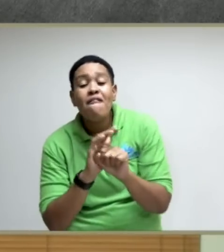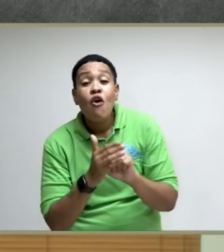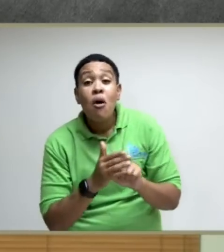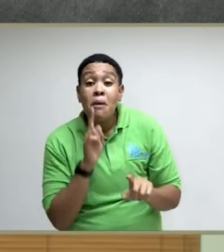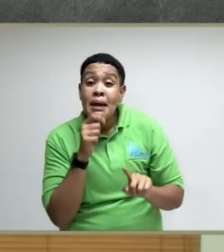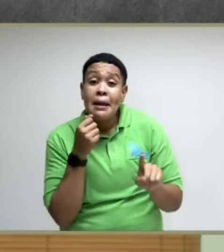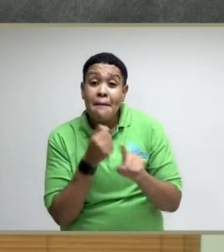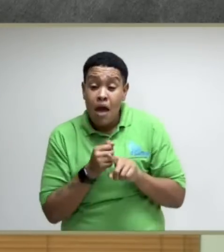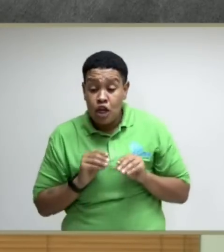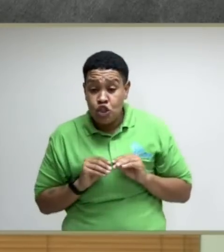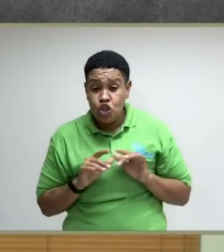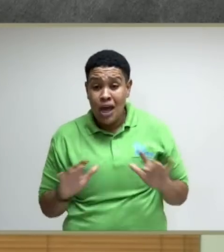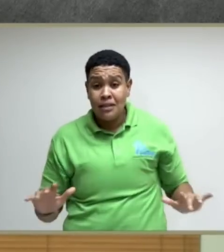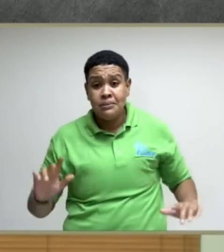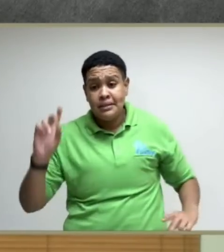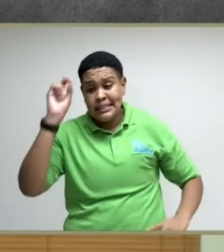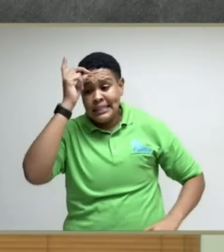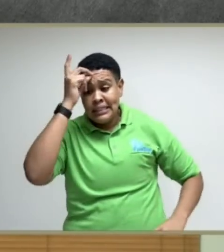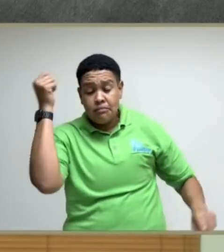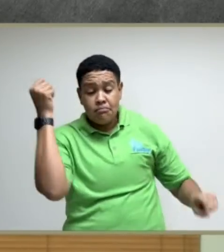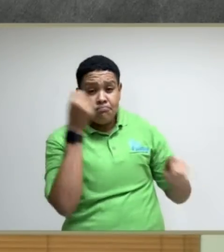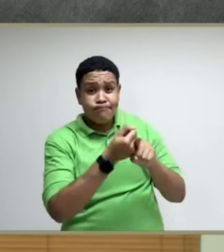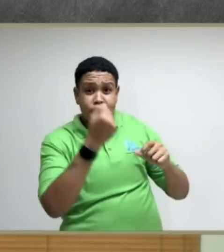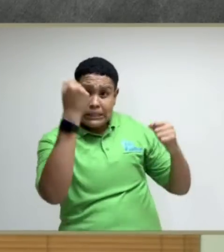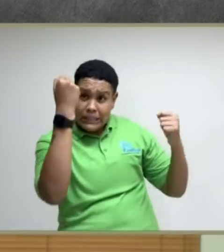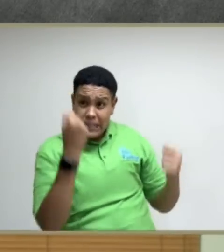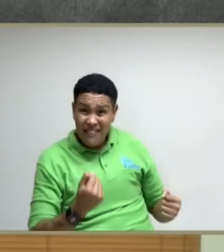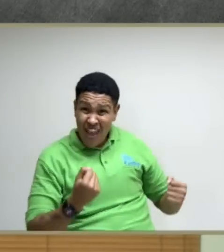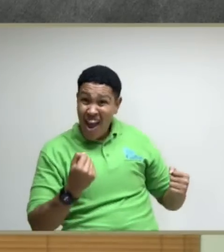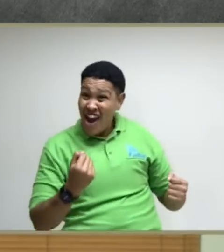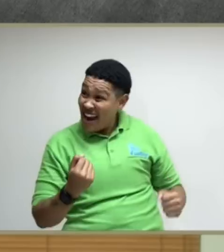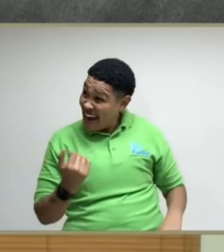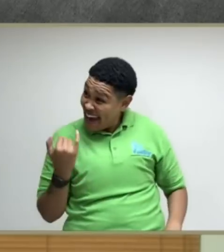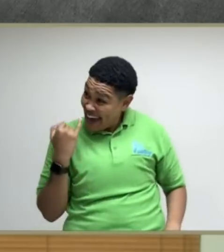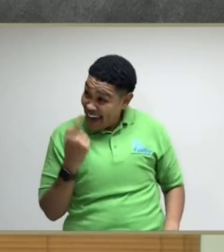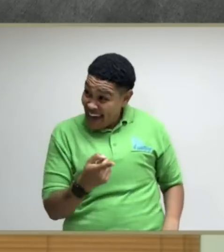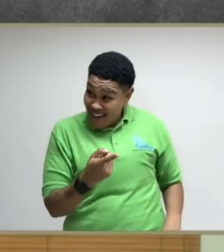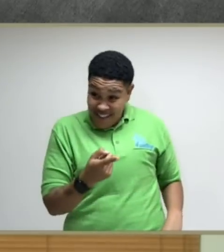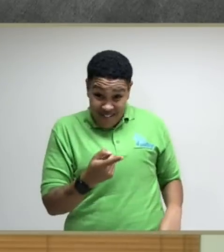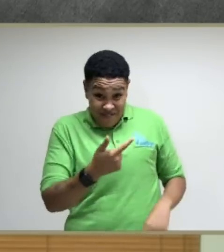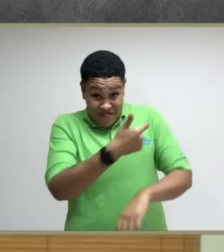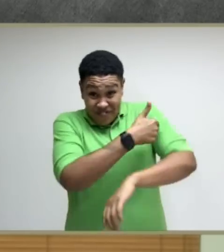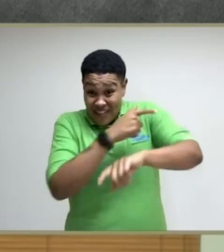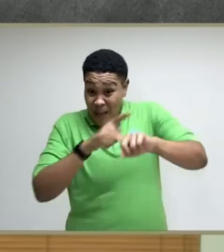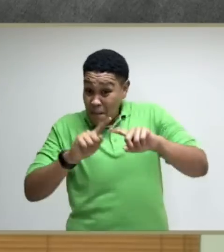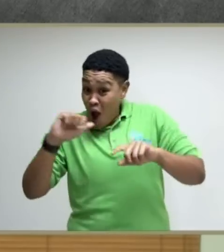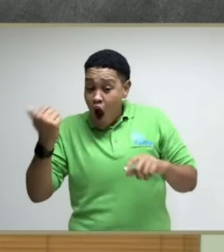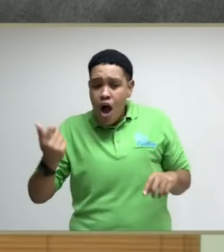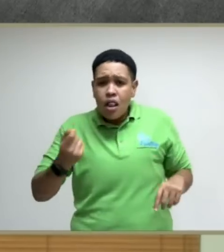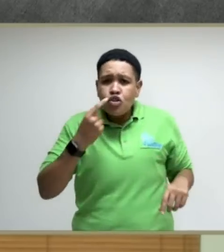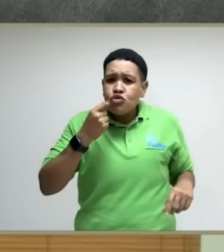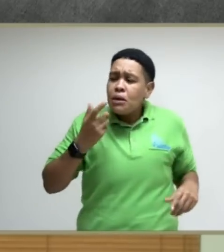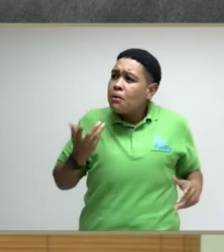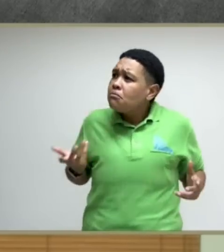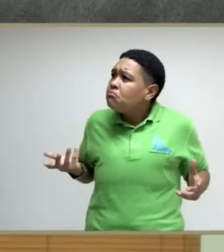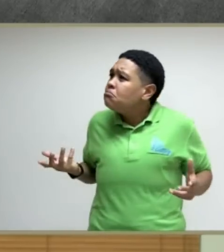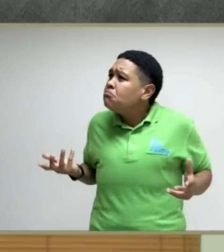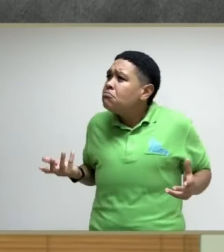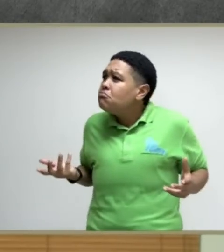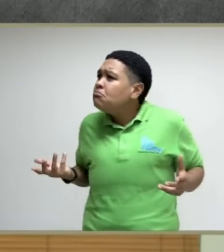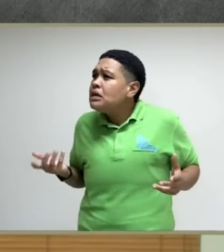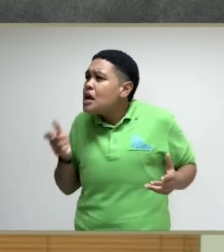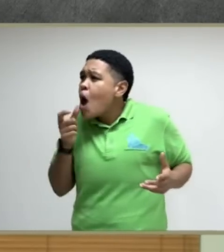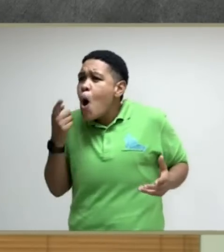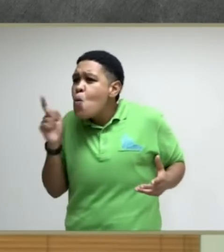transmissibility, disease severity, the efficacy of vaccines and other treatment methods. And so there is a